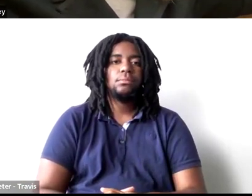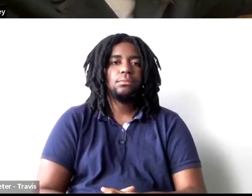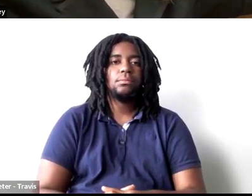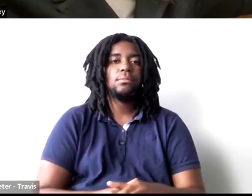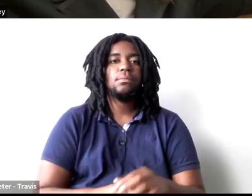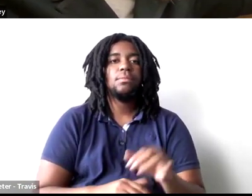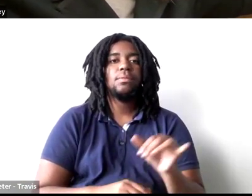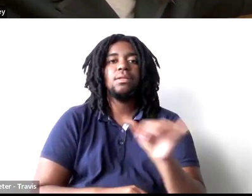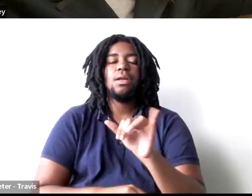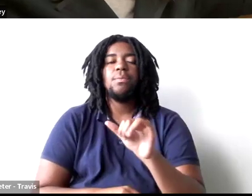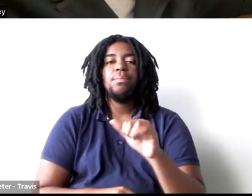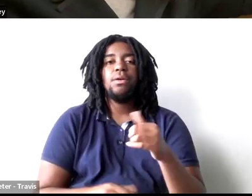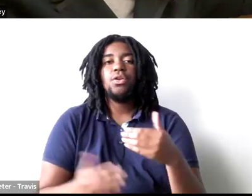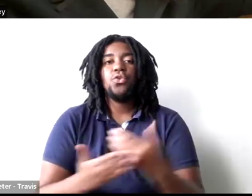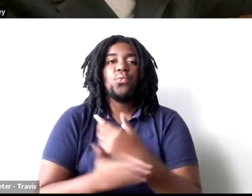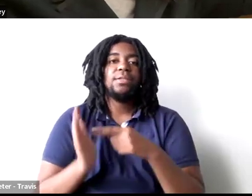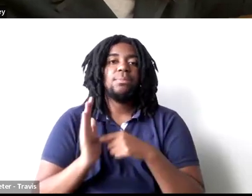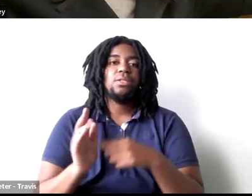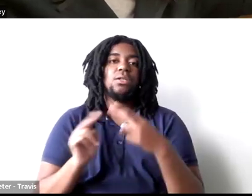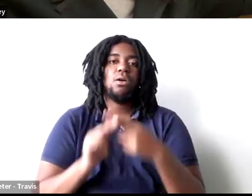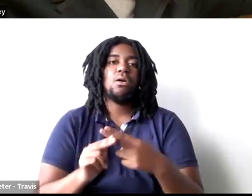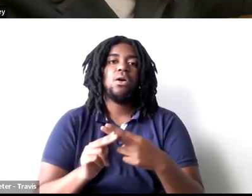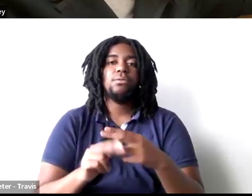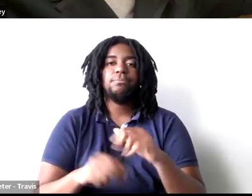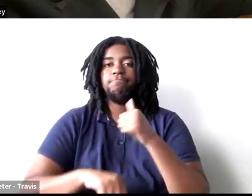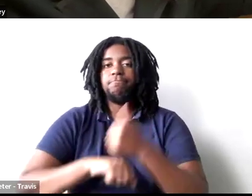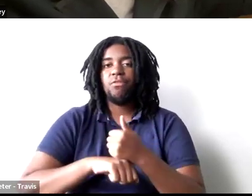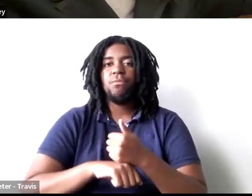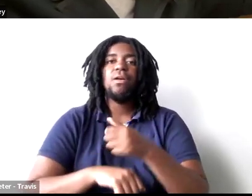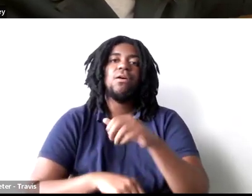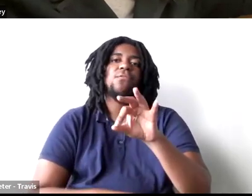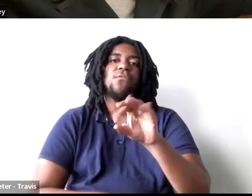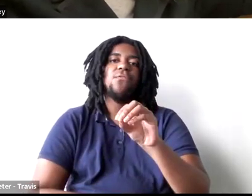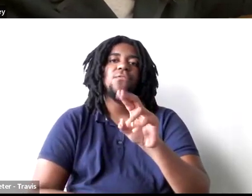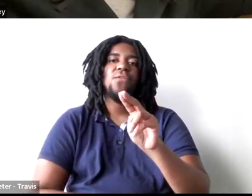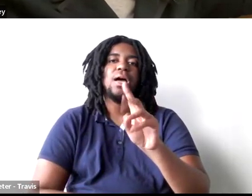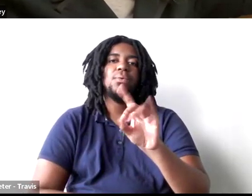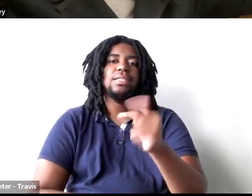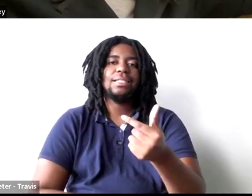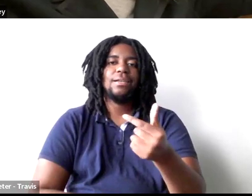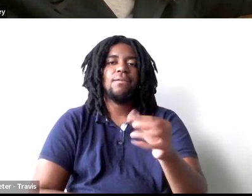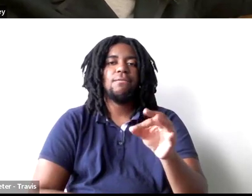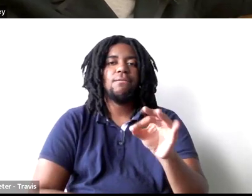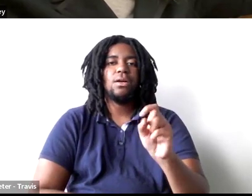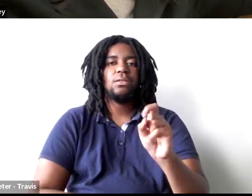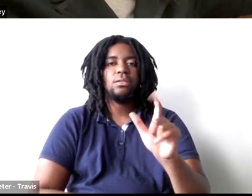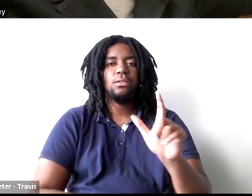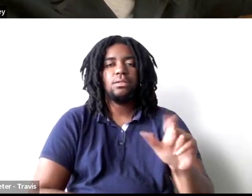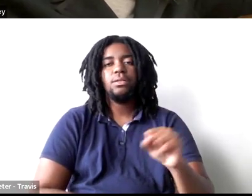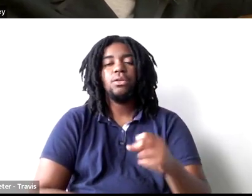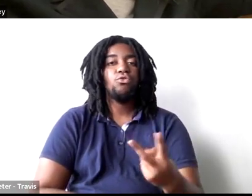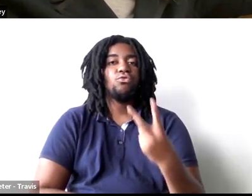Founding Fossils, which has just opened at the Peale. It was co-curated by archaeologist Dr. Cheryl